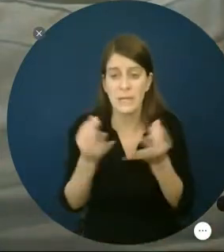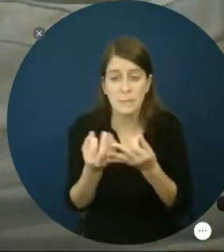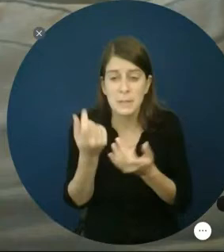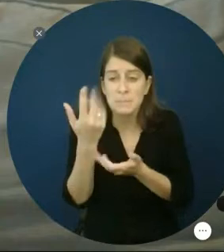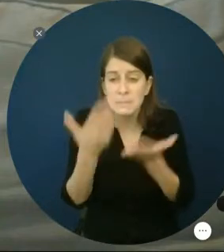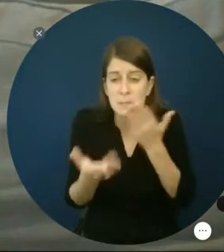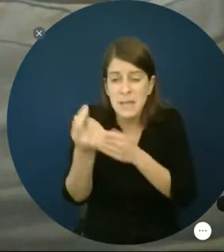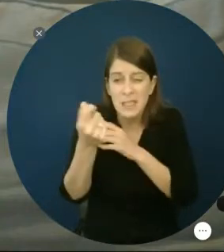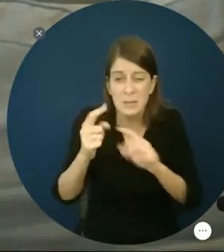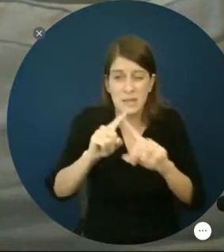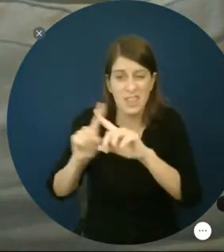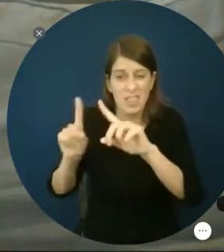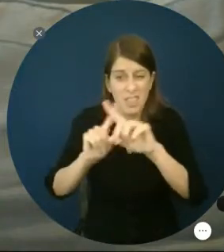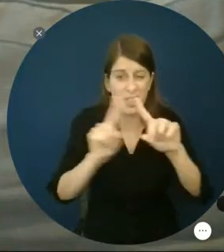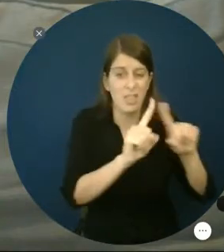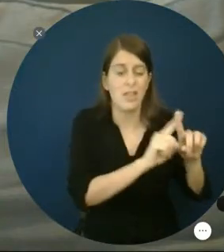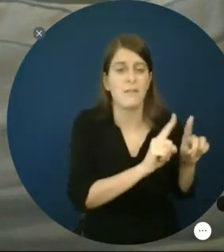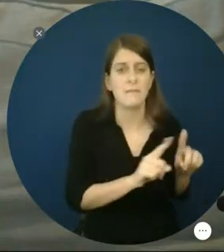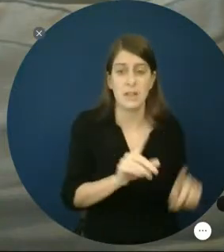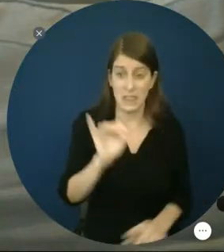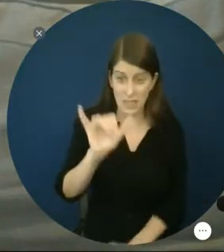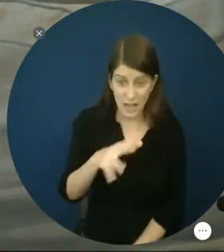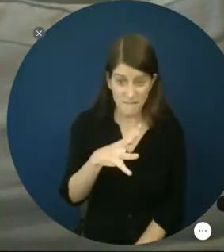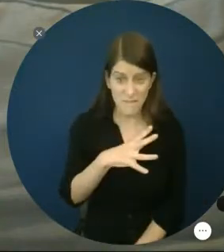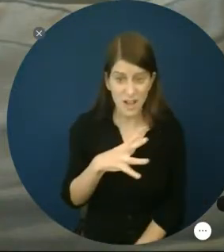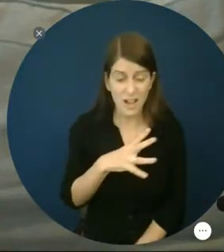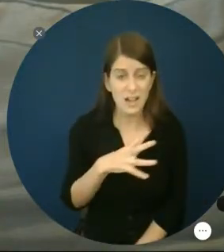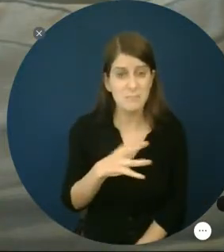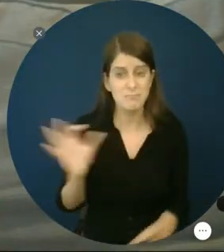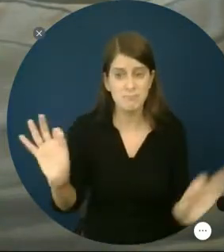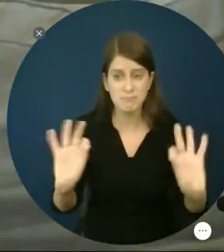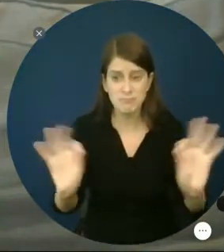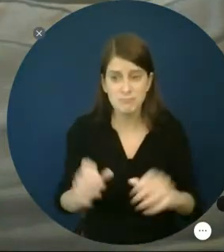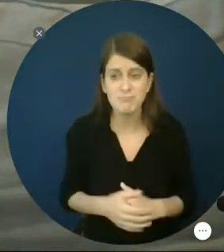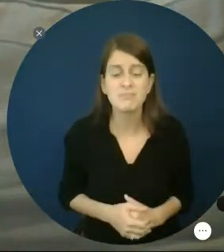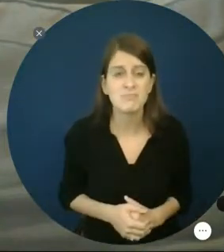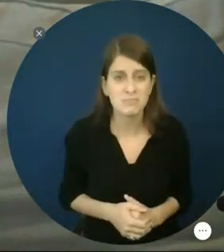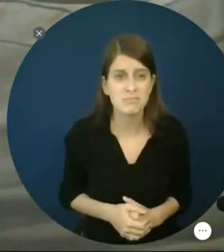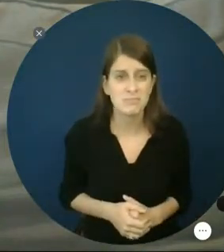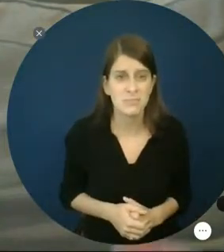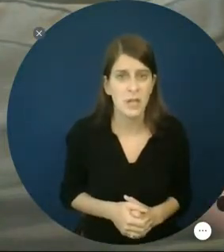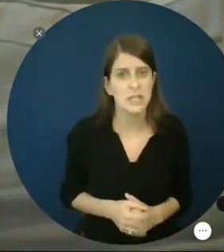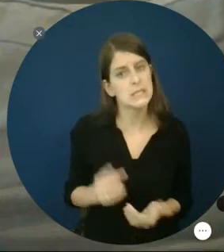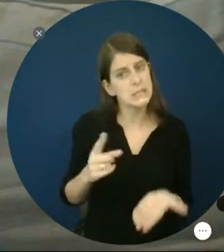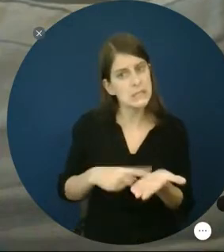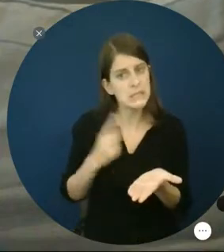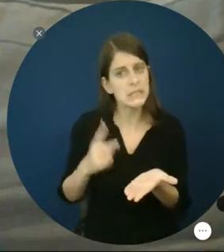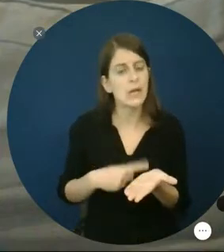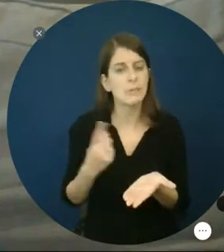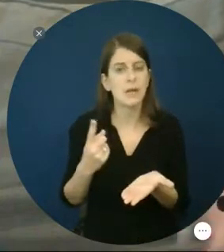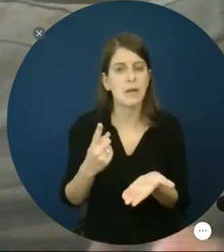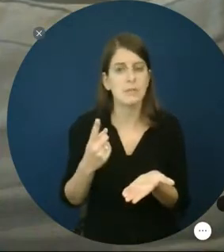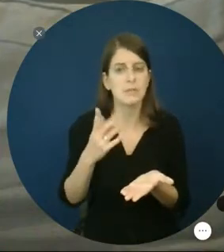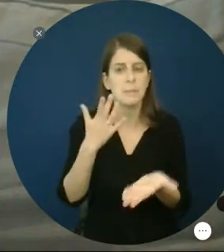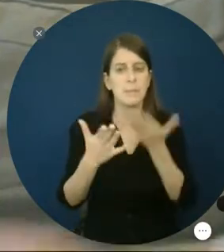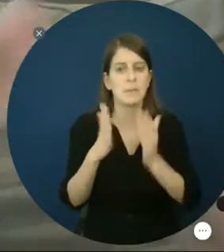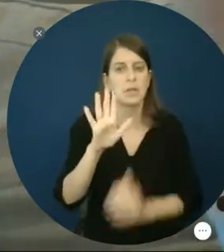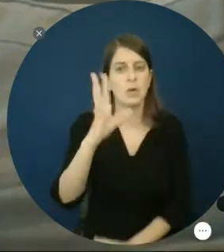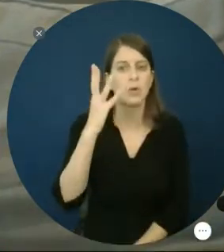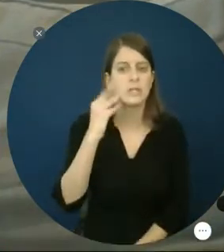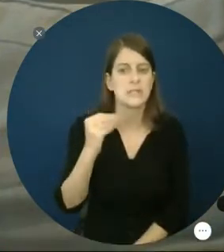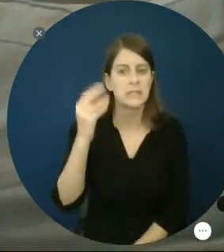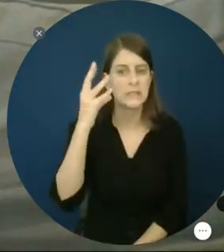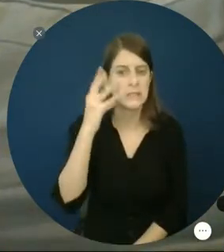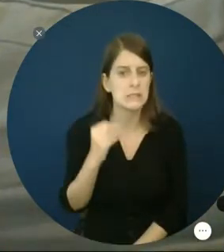of variation, and that's okay. There are times in which we might have an experience